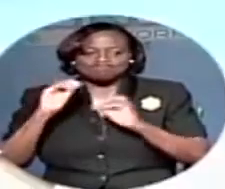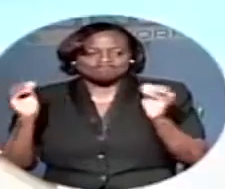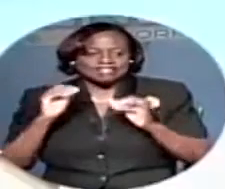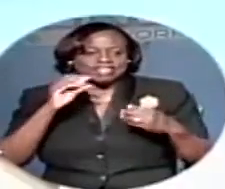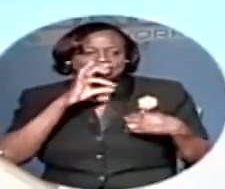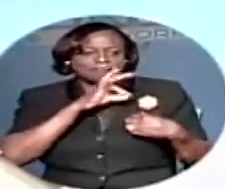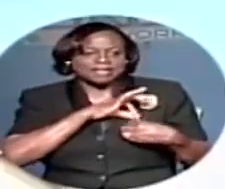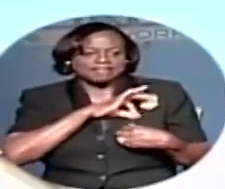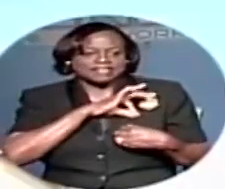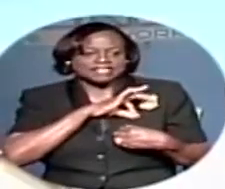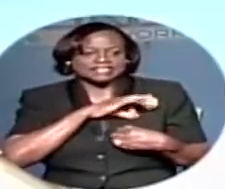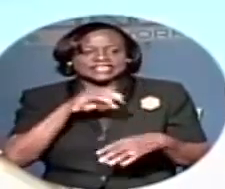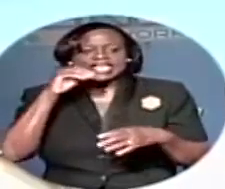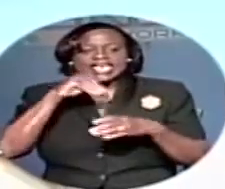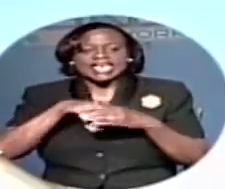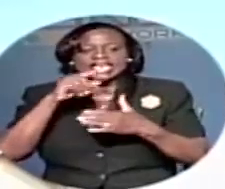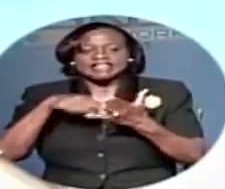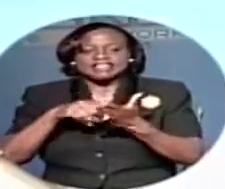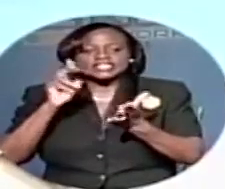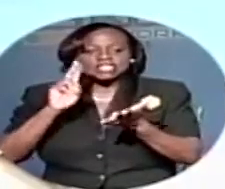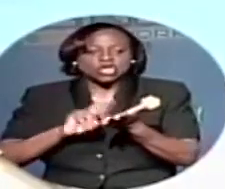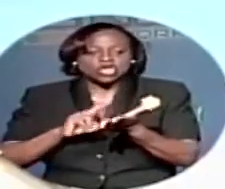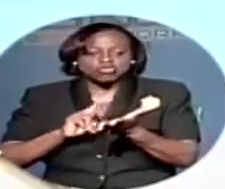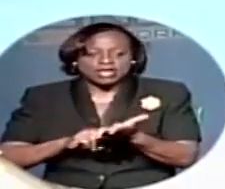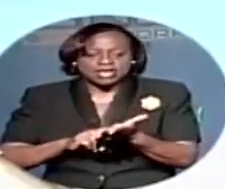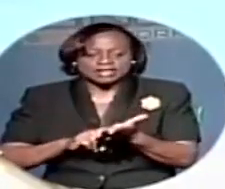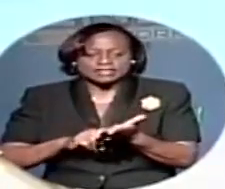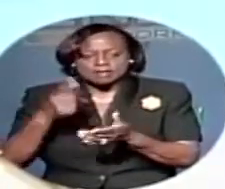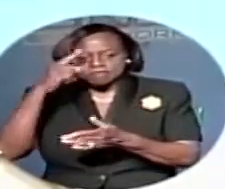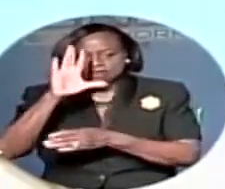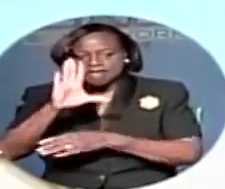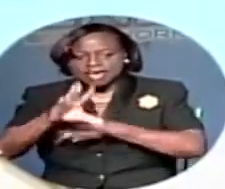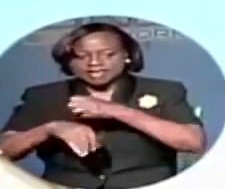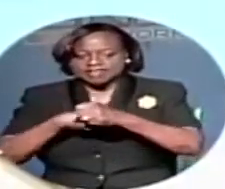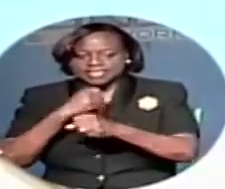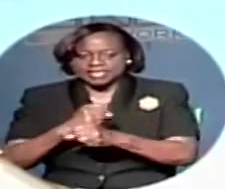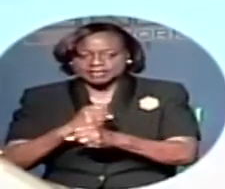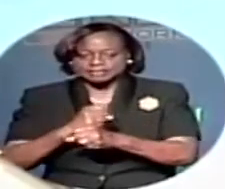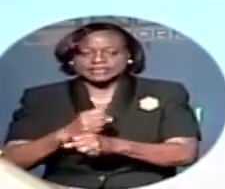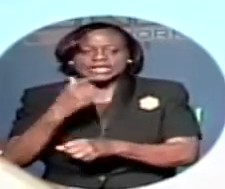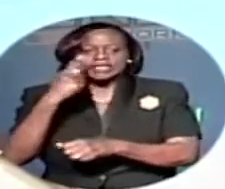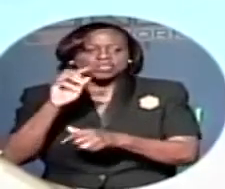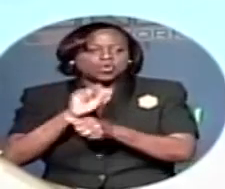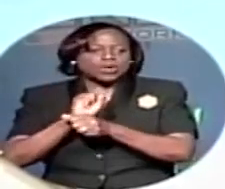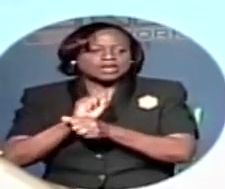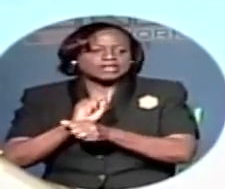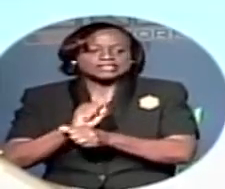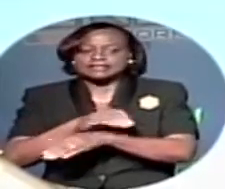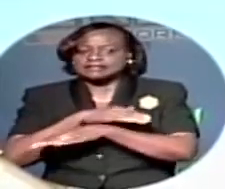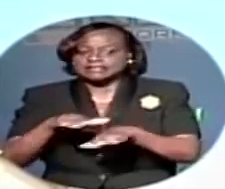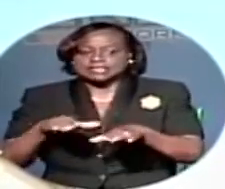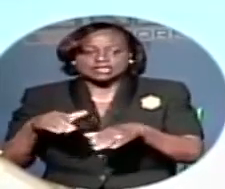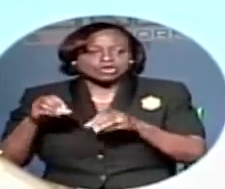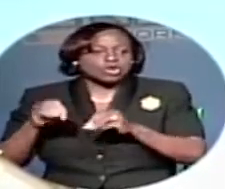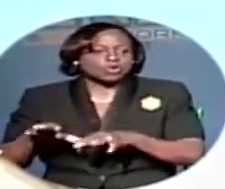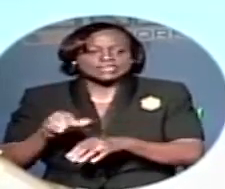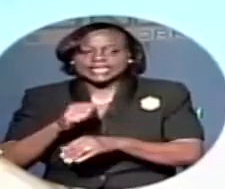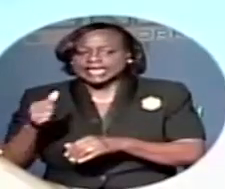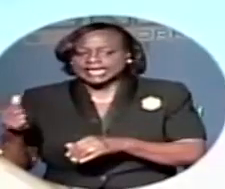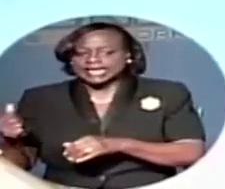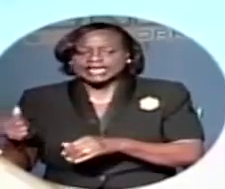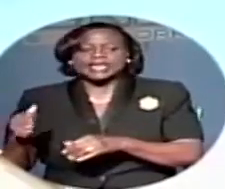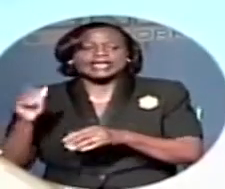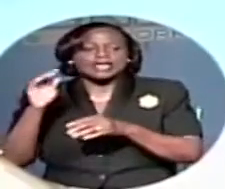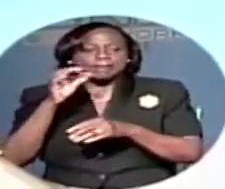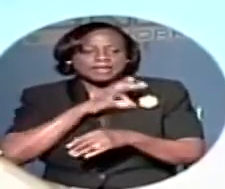this contract that is for a five-year period, the employees did not lose any benefit. They were able to maintain the rates